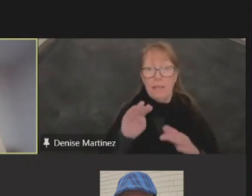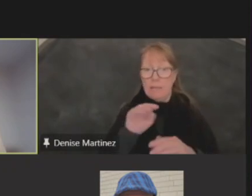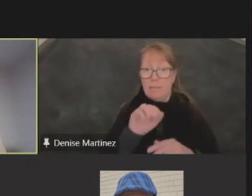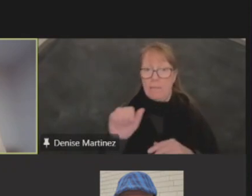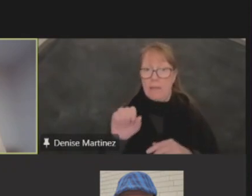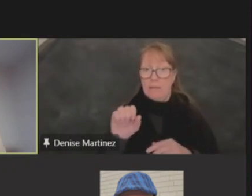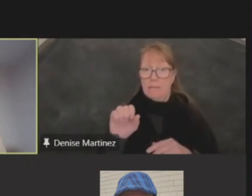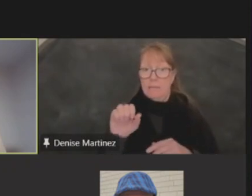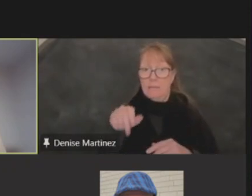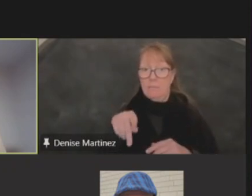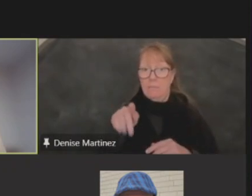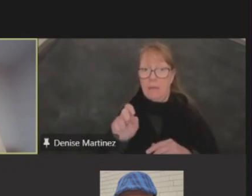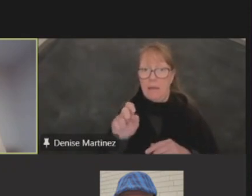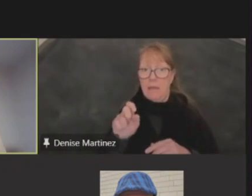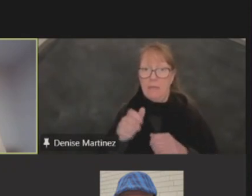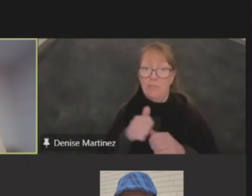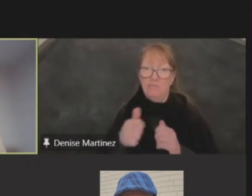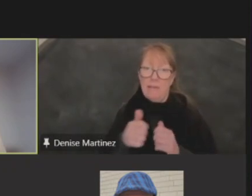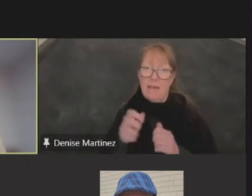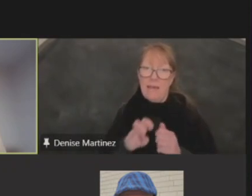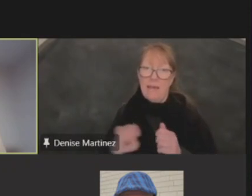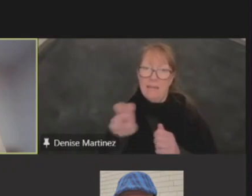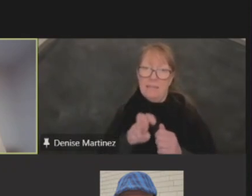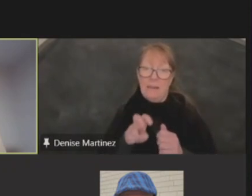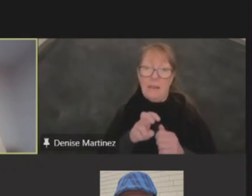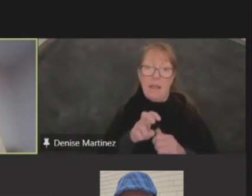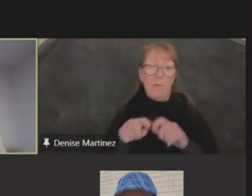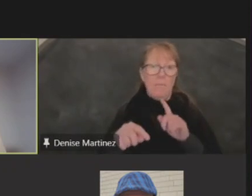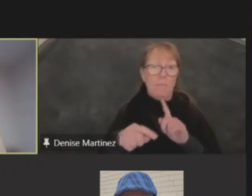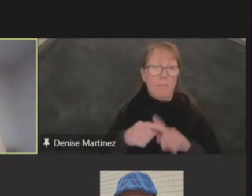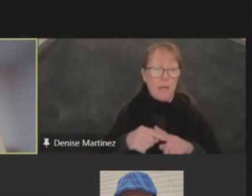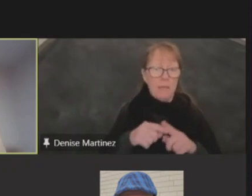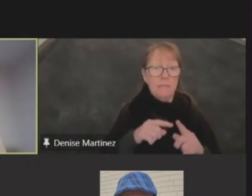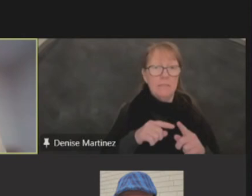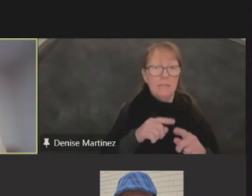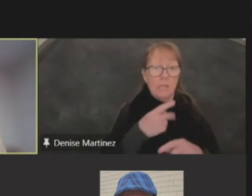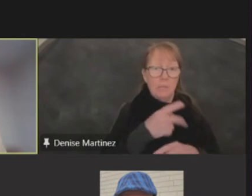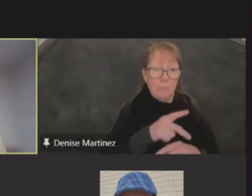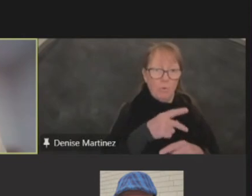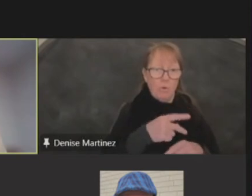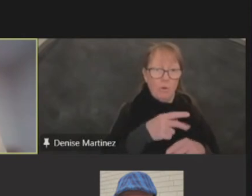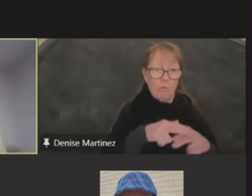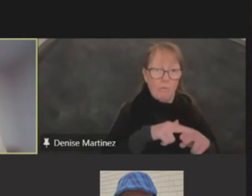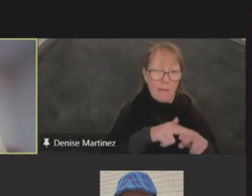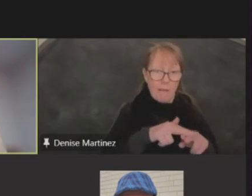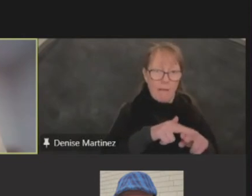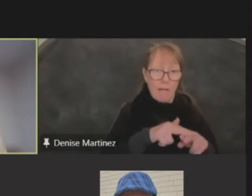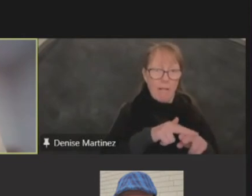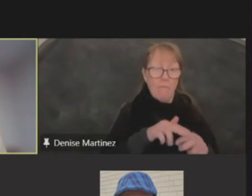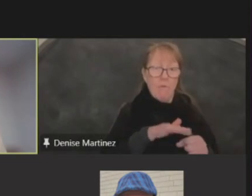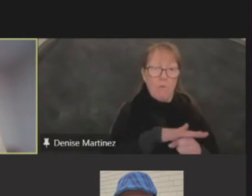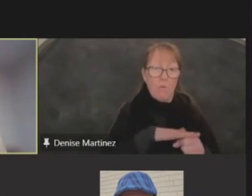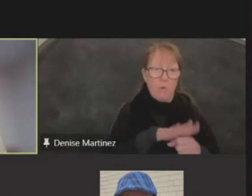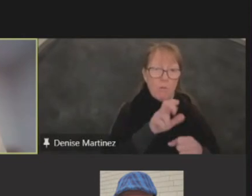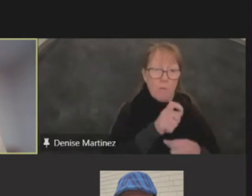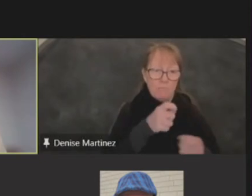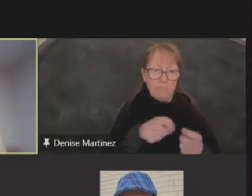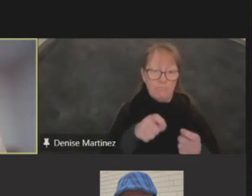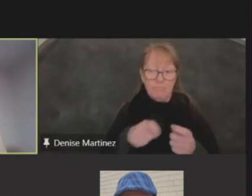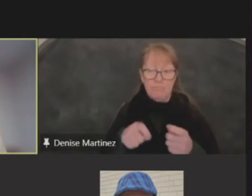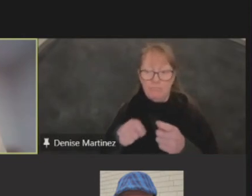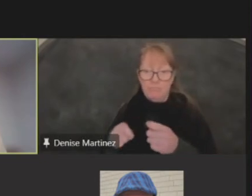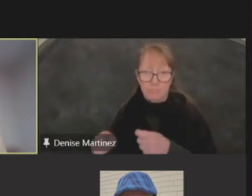transit connections on the commuter rail and local bus services, and replacing other aging